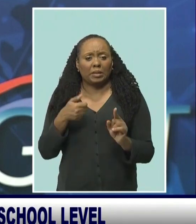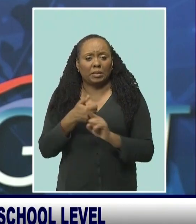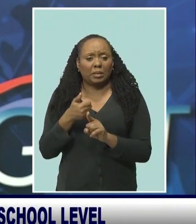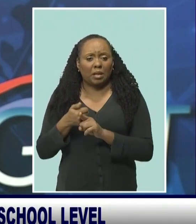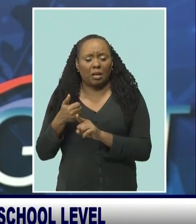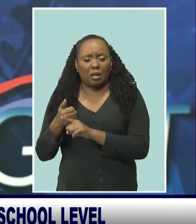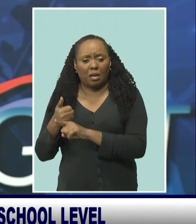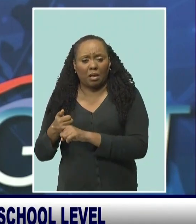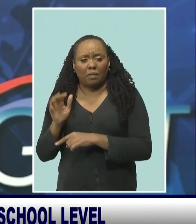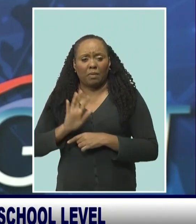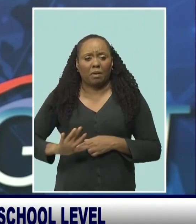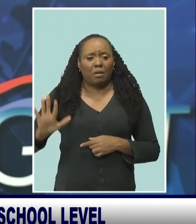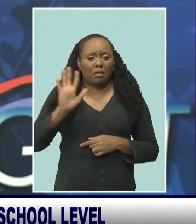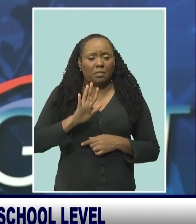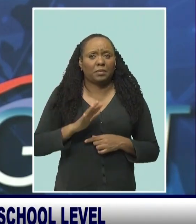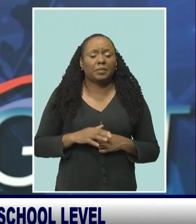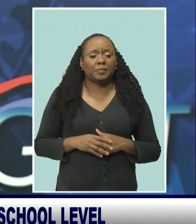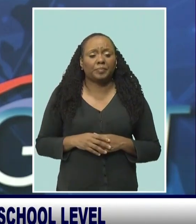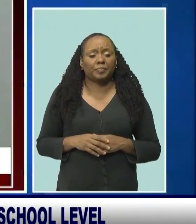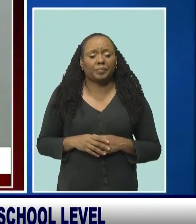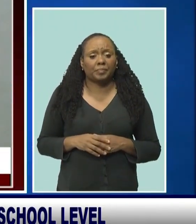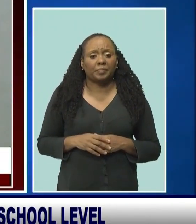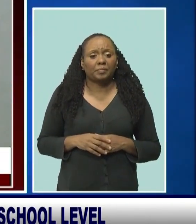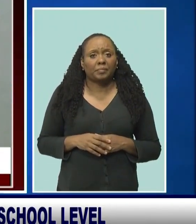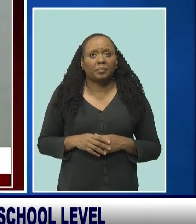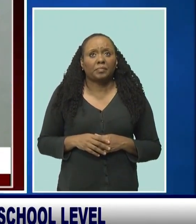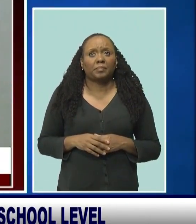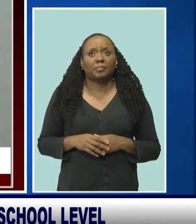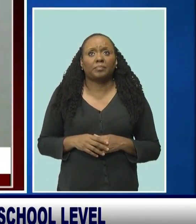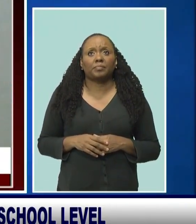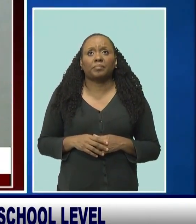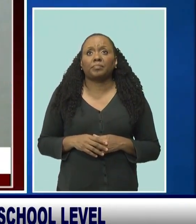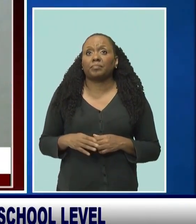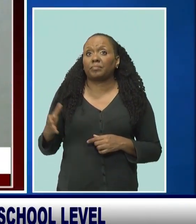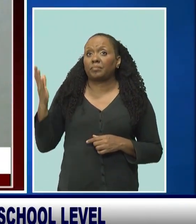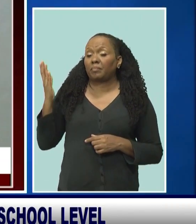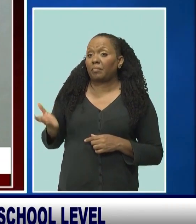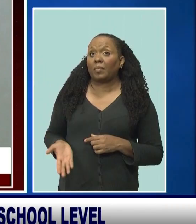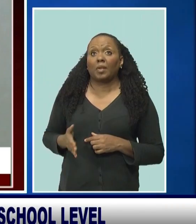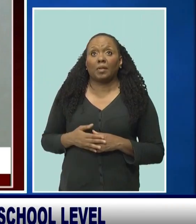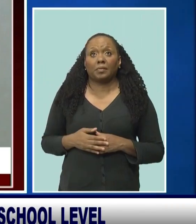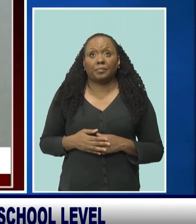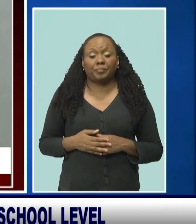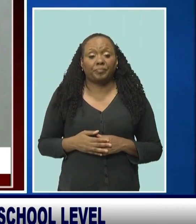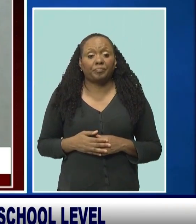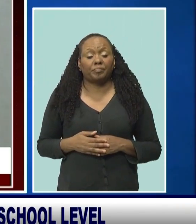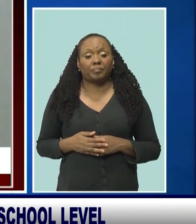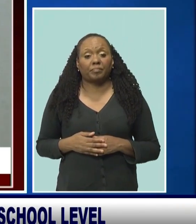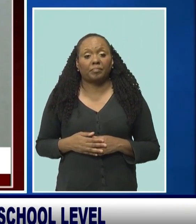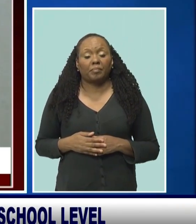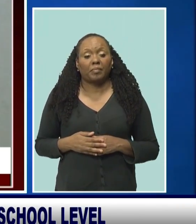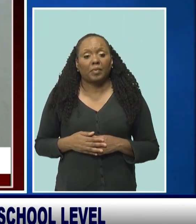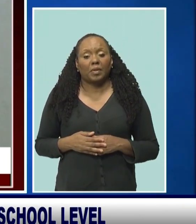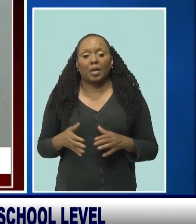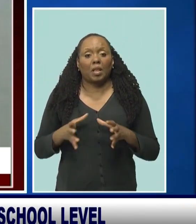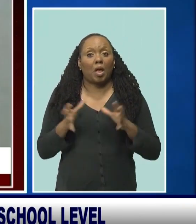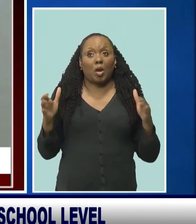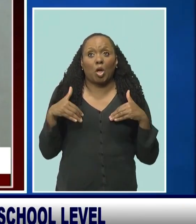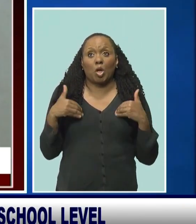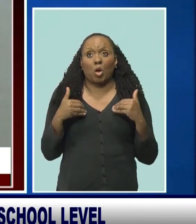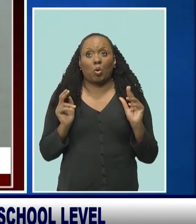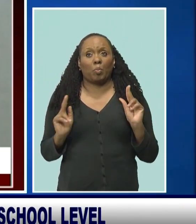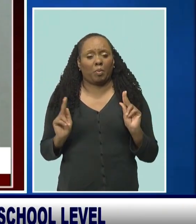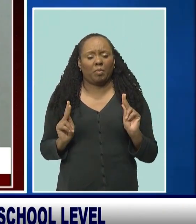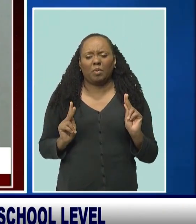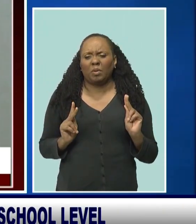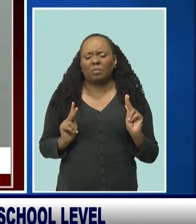families across the island. Where the young people are concerned, I think we should be getting into the primary schools really and trying